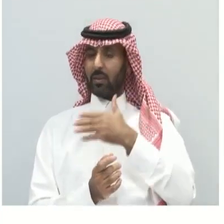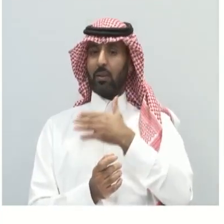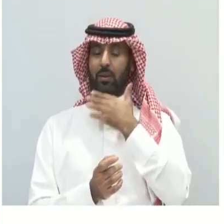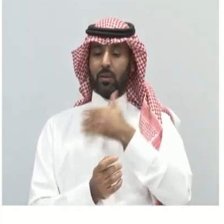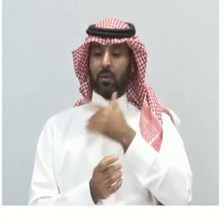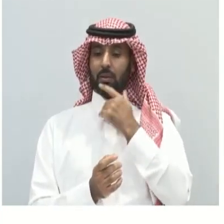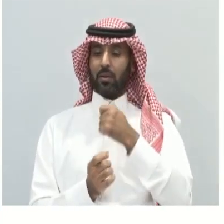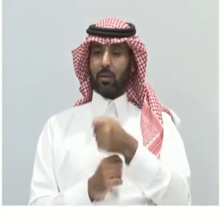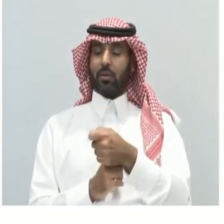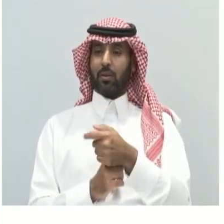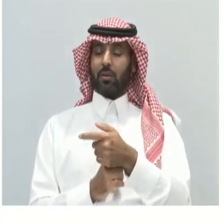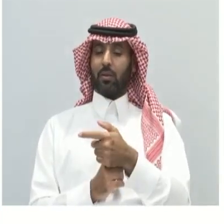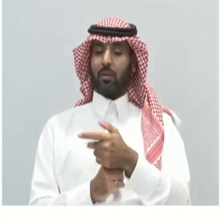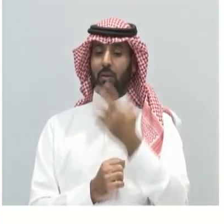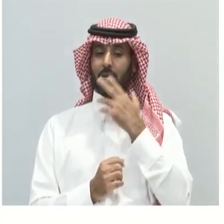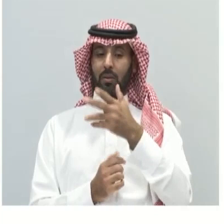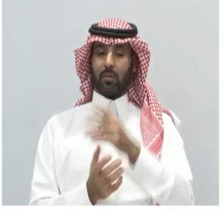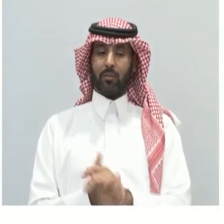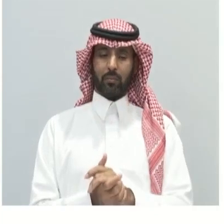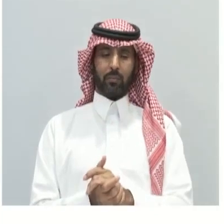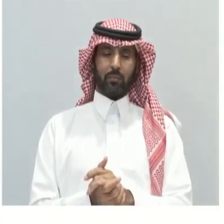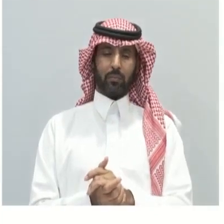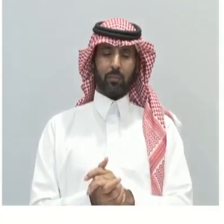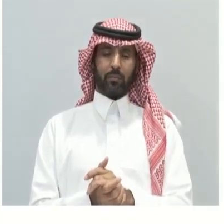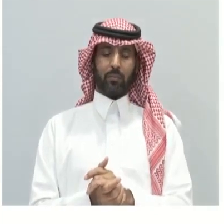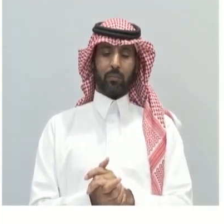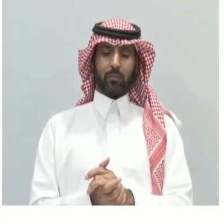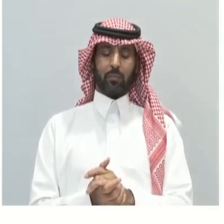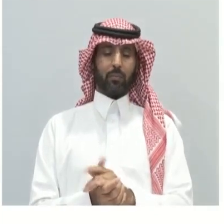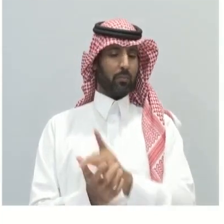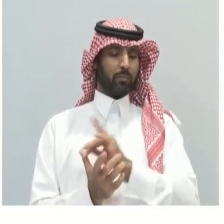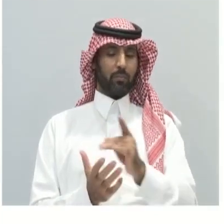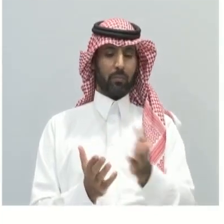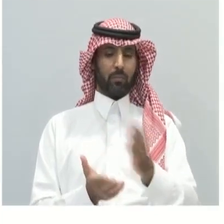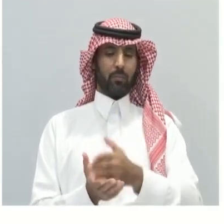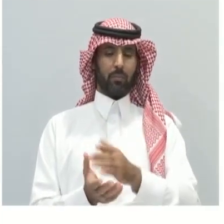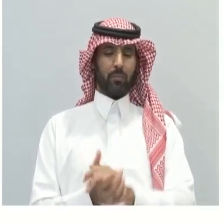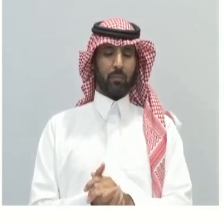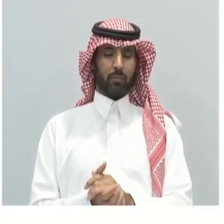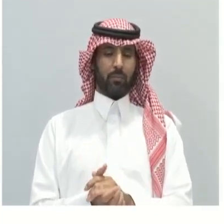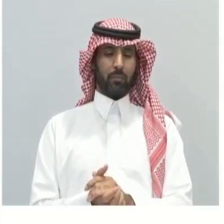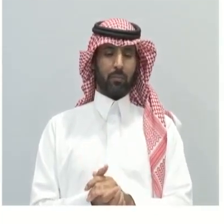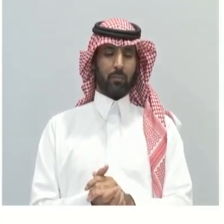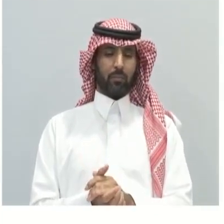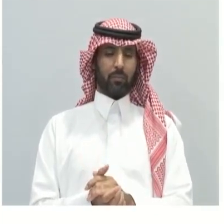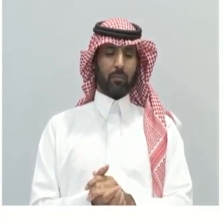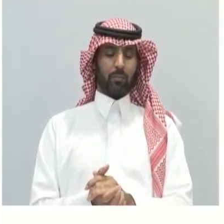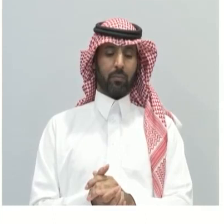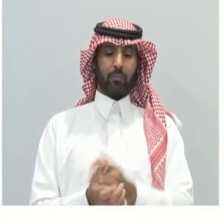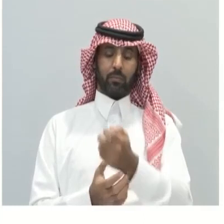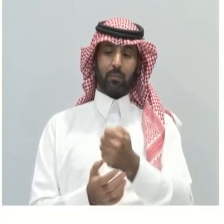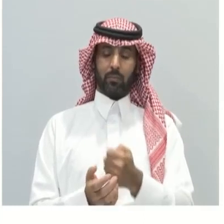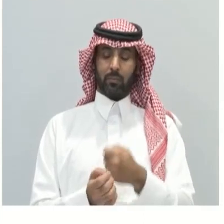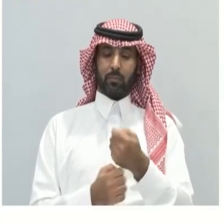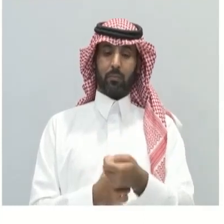dad bought it for him. You can see here that it's not possible. It's not possible. So, number